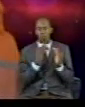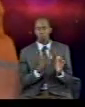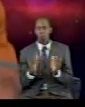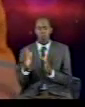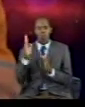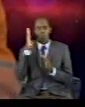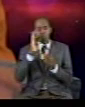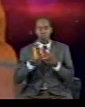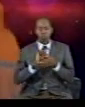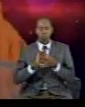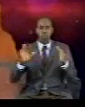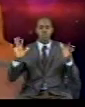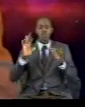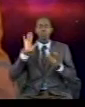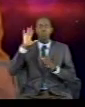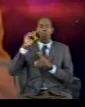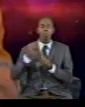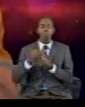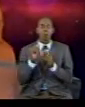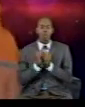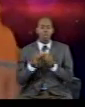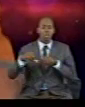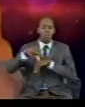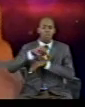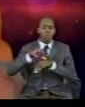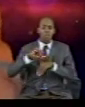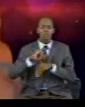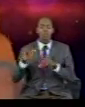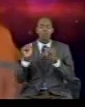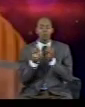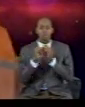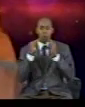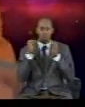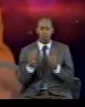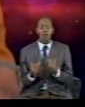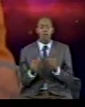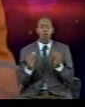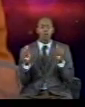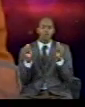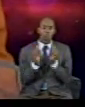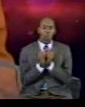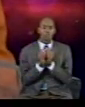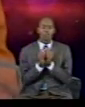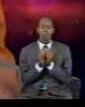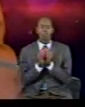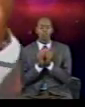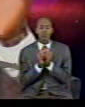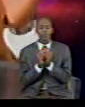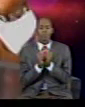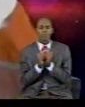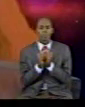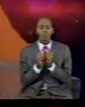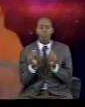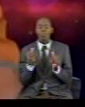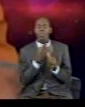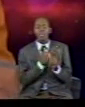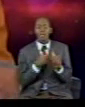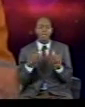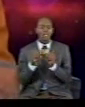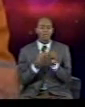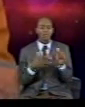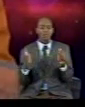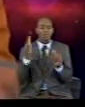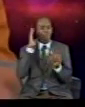with anointing, with power, with vigor, with outpouring of your presence. And everything will be done to your